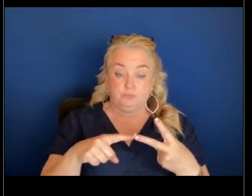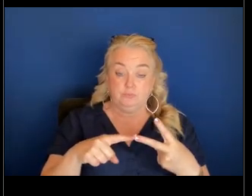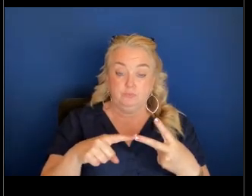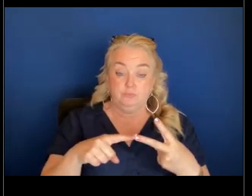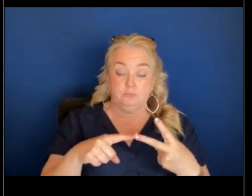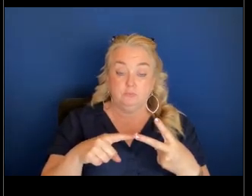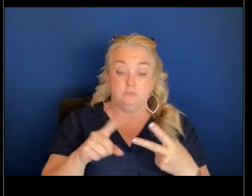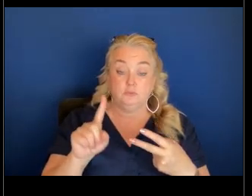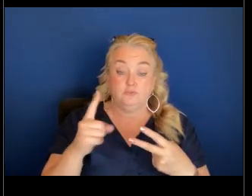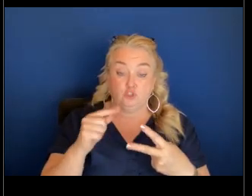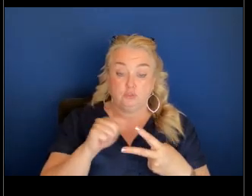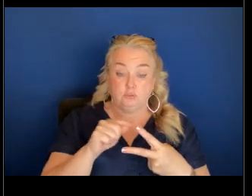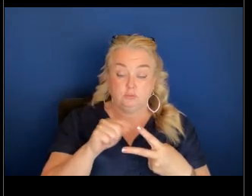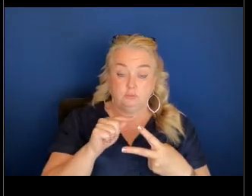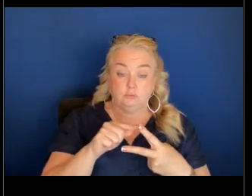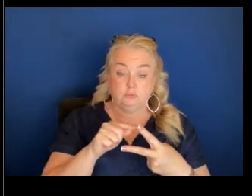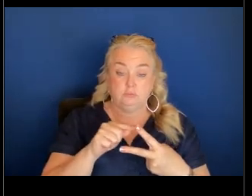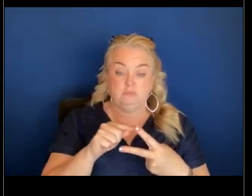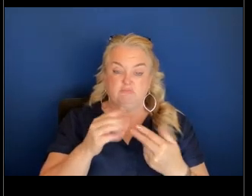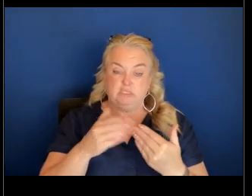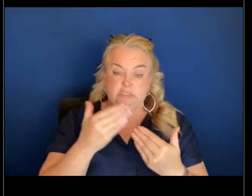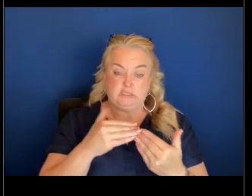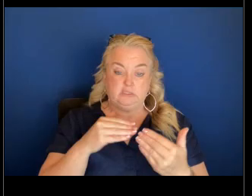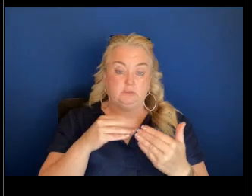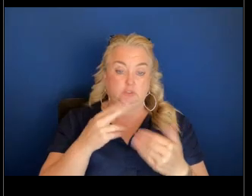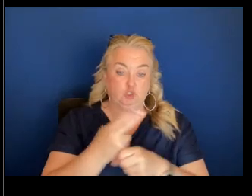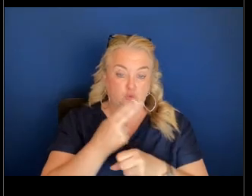The first, the ease of